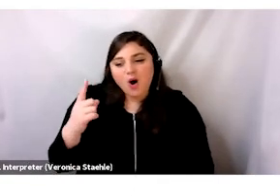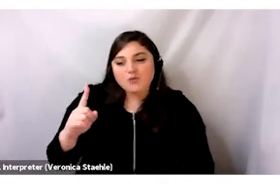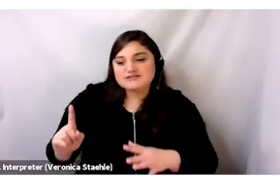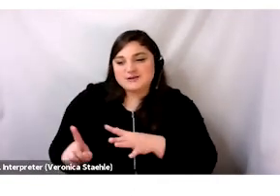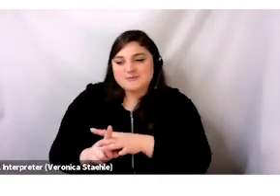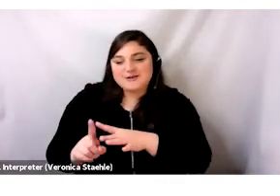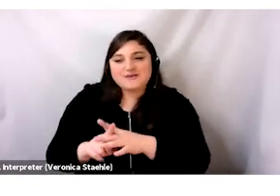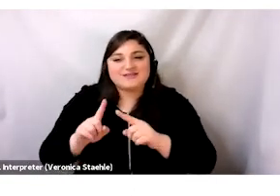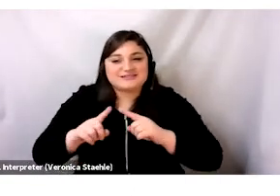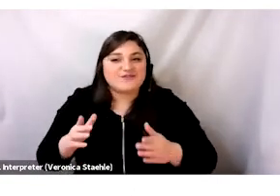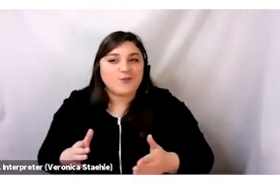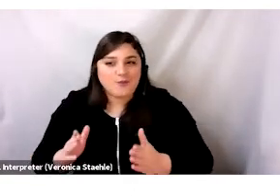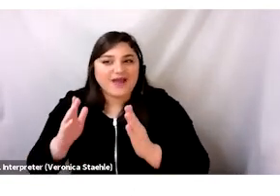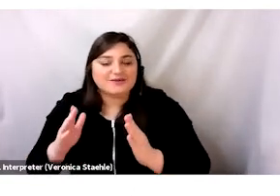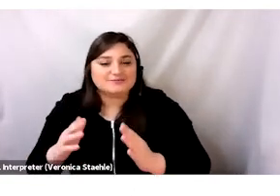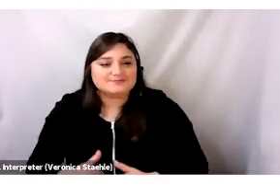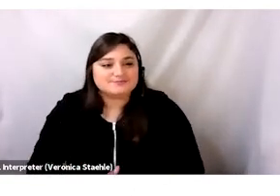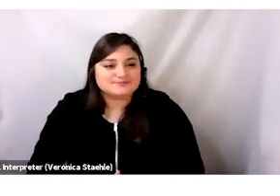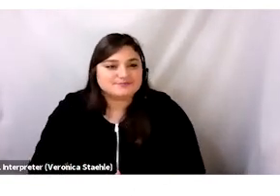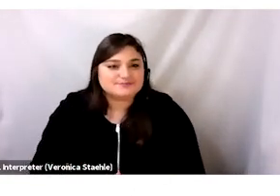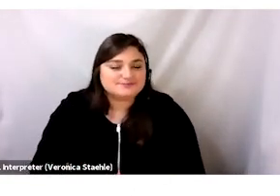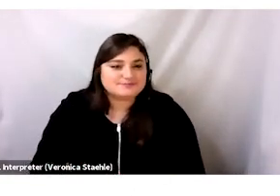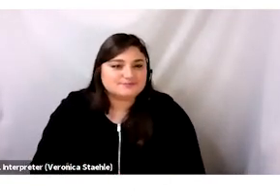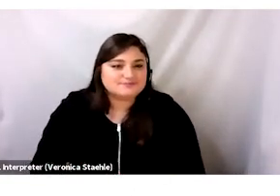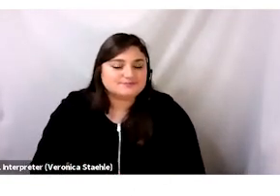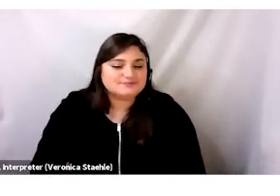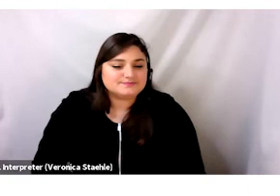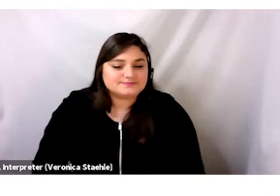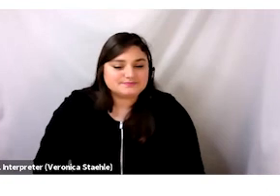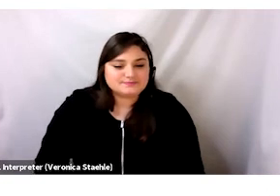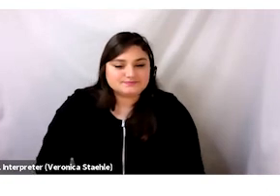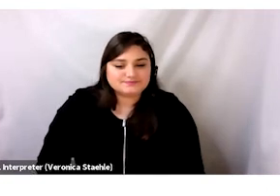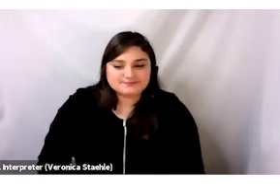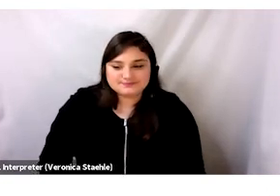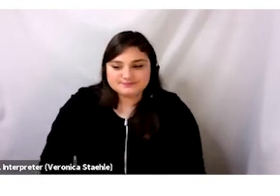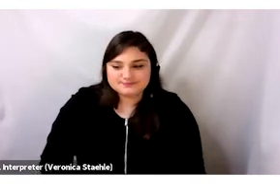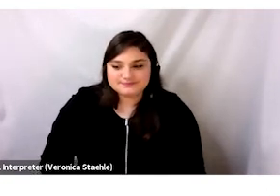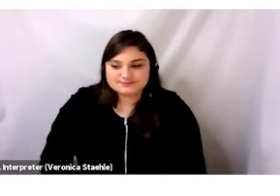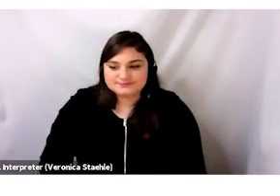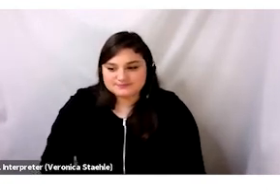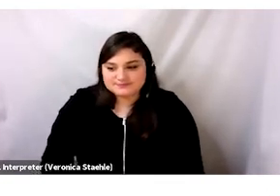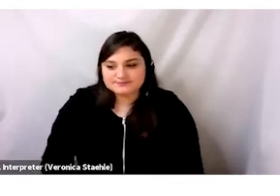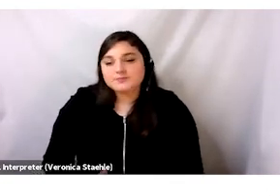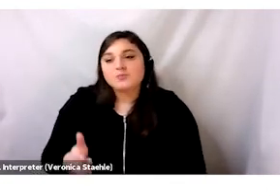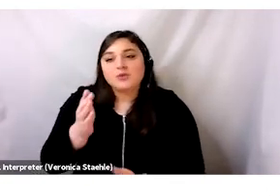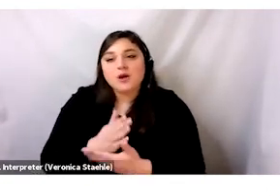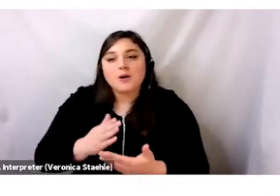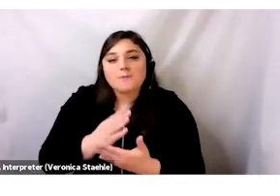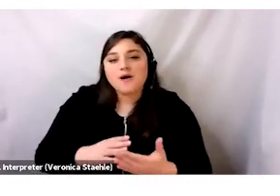it's going to look different every single time. And part of the